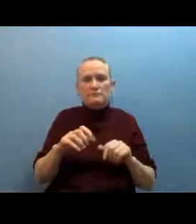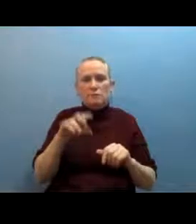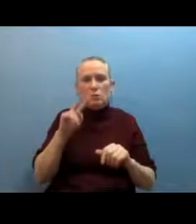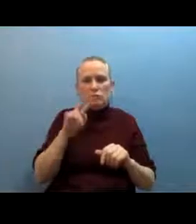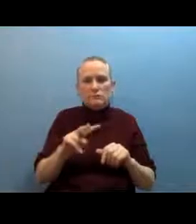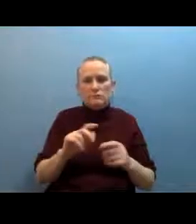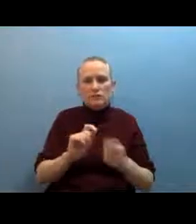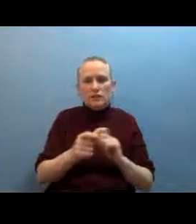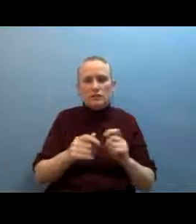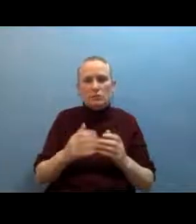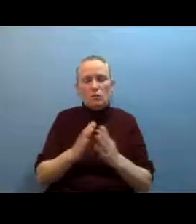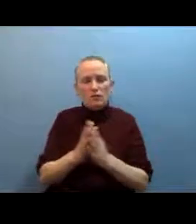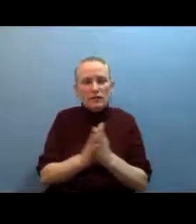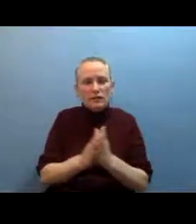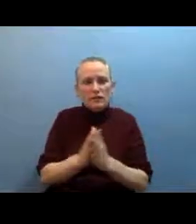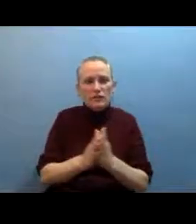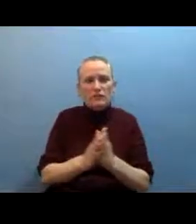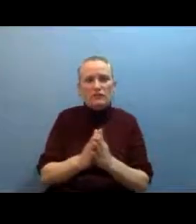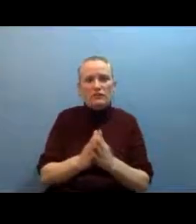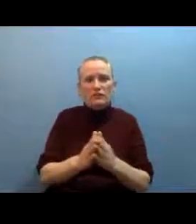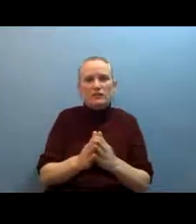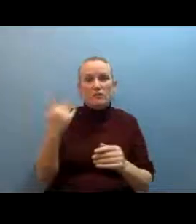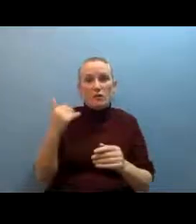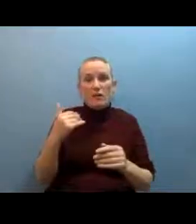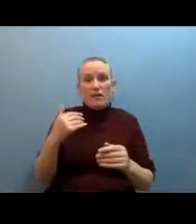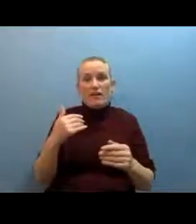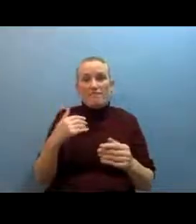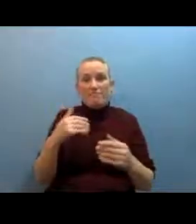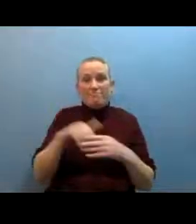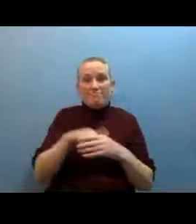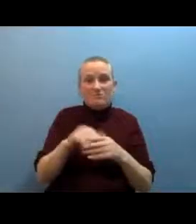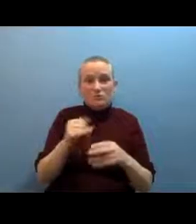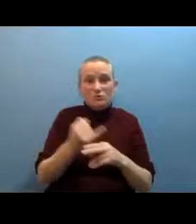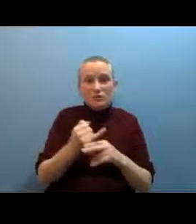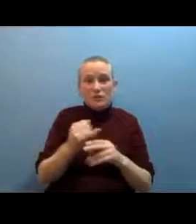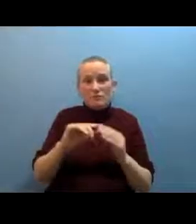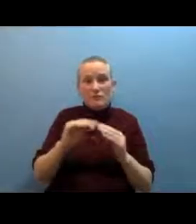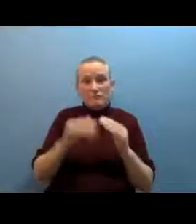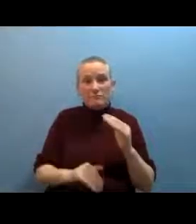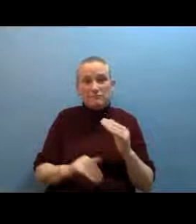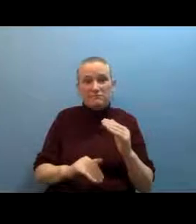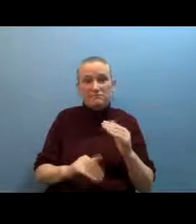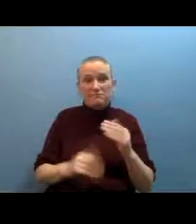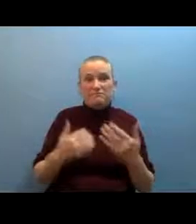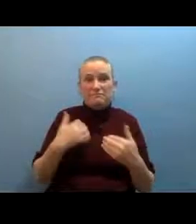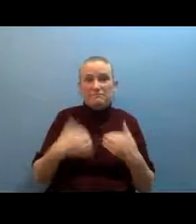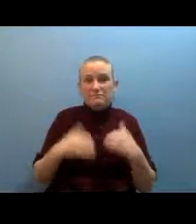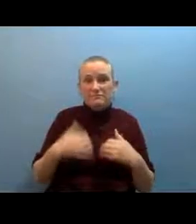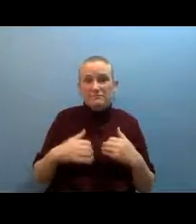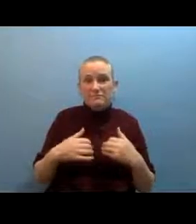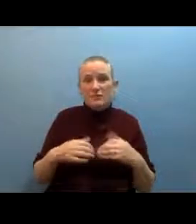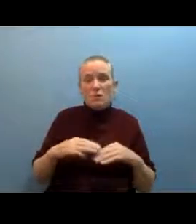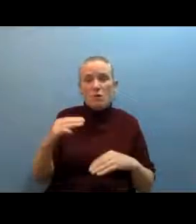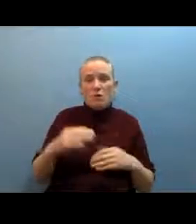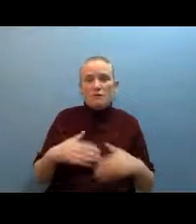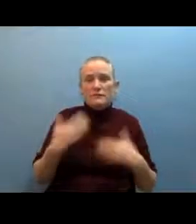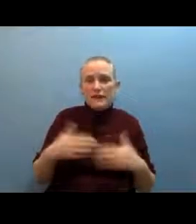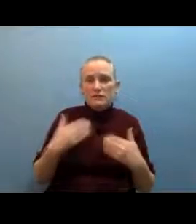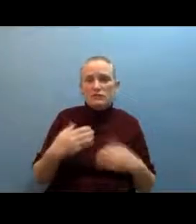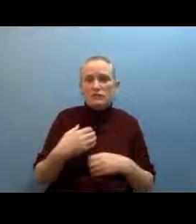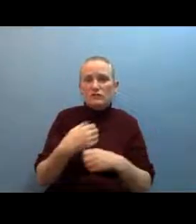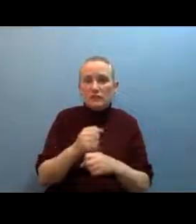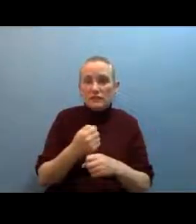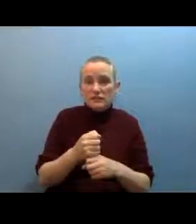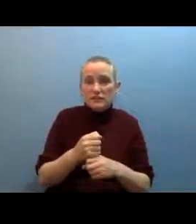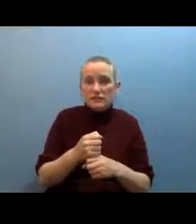in school is now disengaging a little bit. Are they more upset or frustrated? You might find somebody